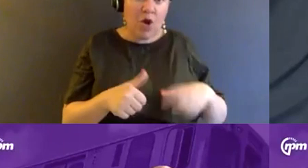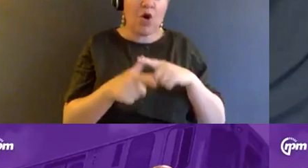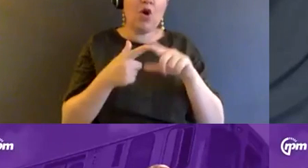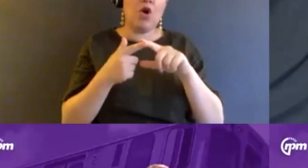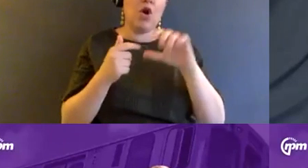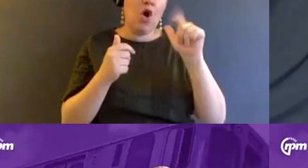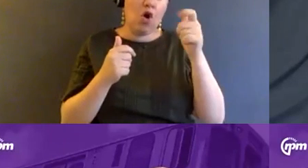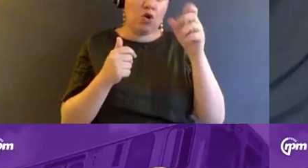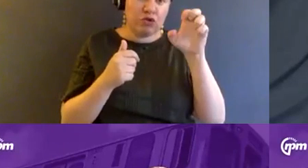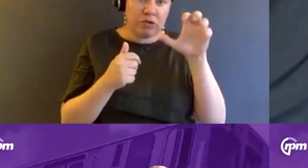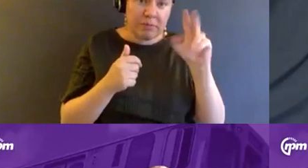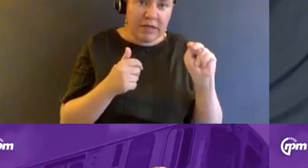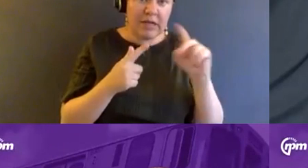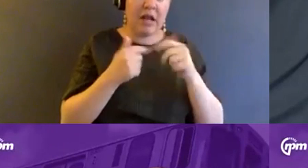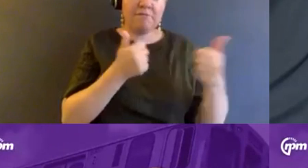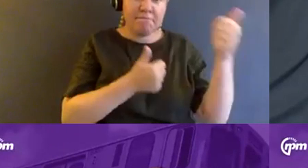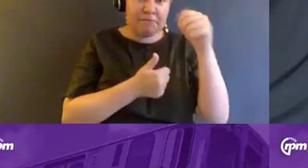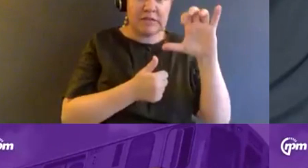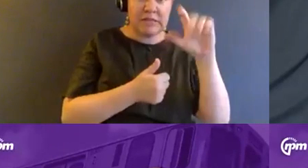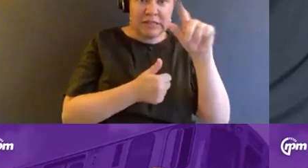as the head of the CTA.